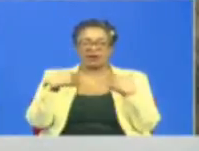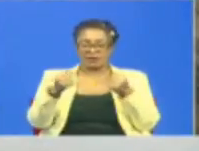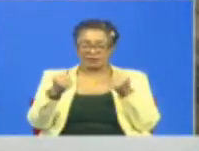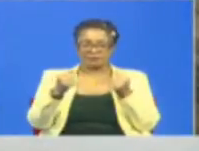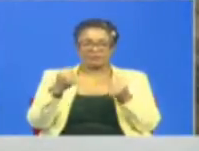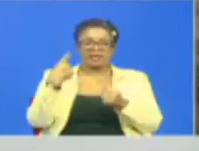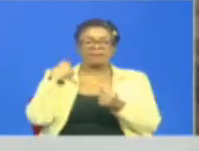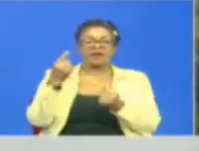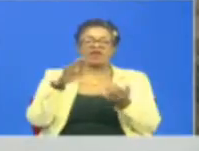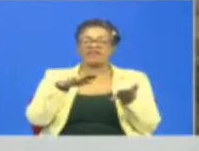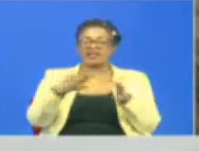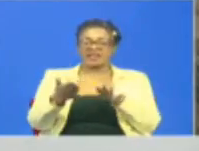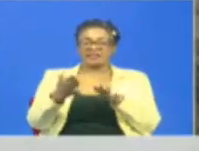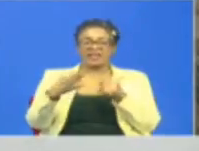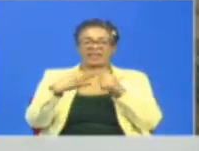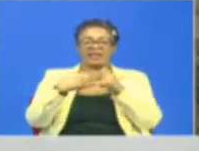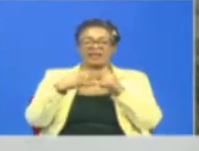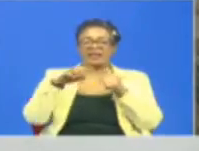fatalities stands at